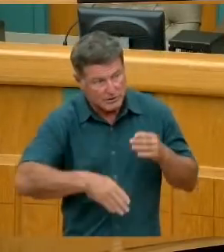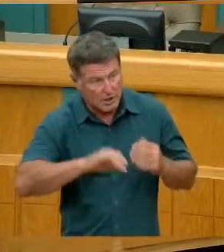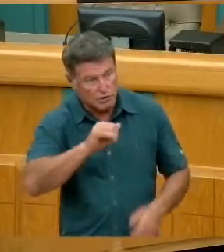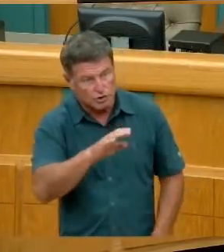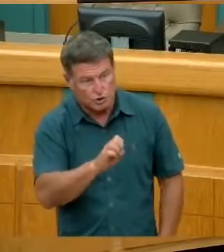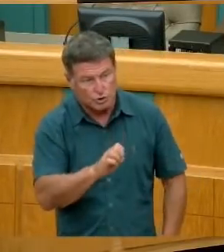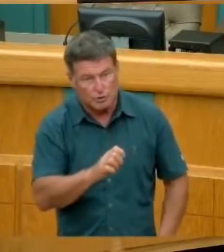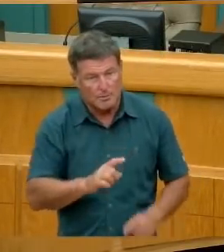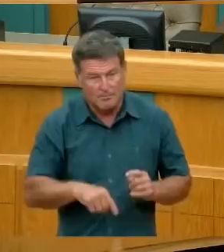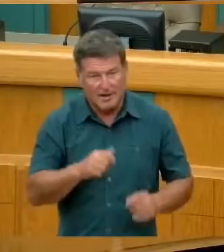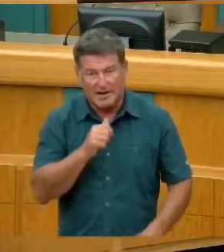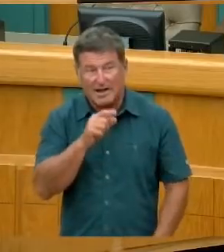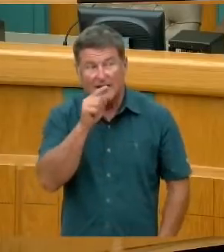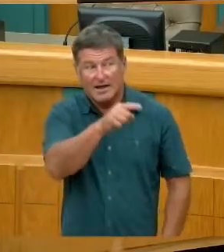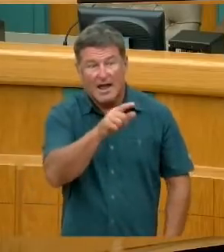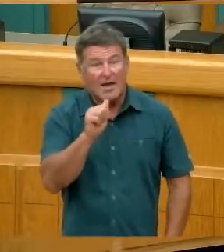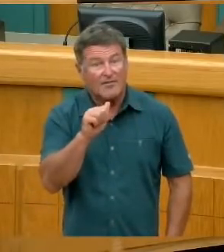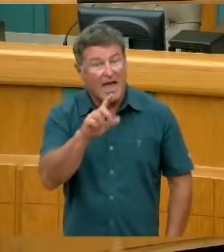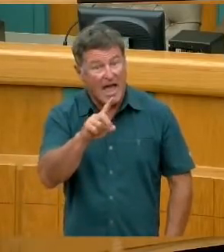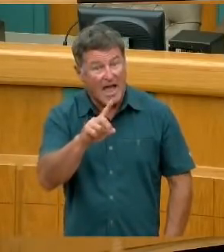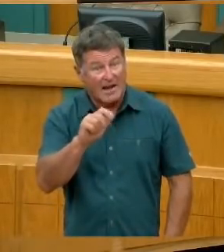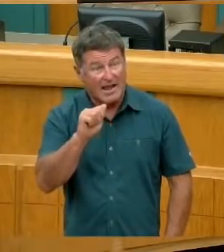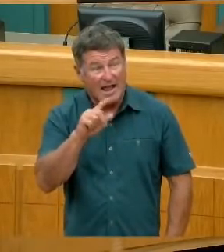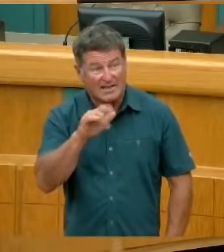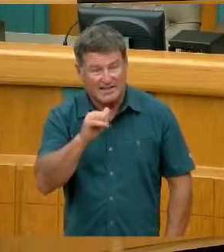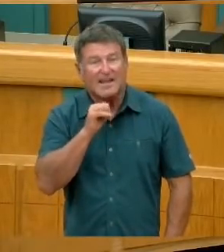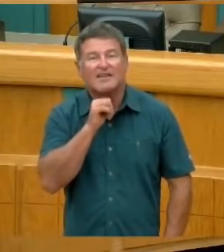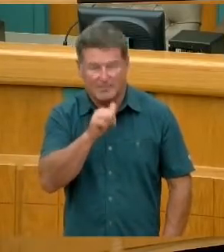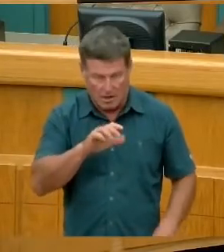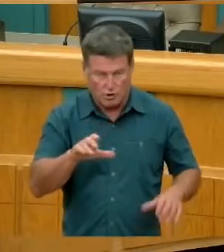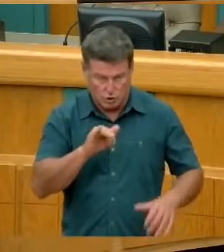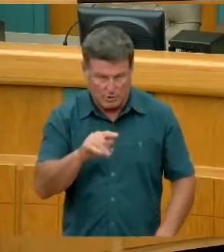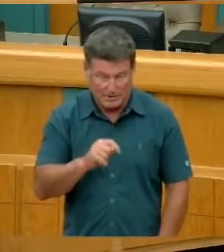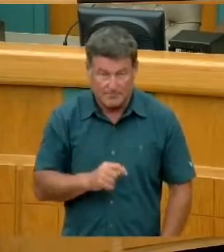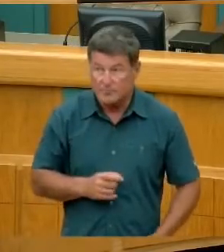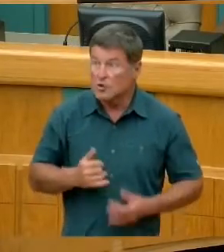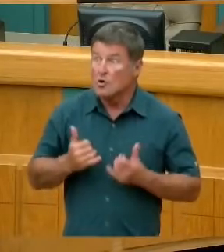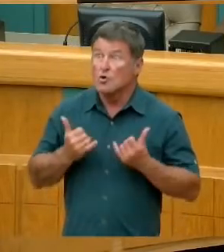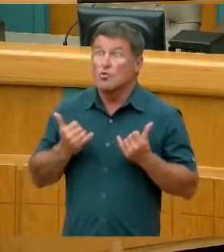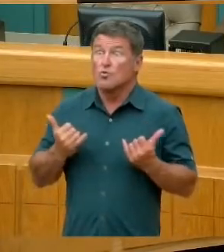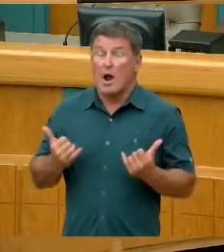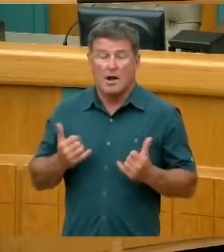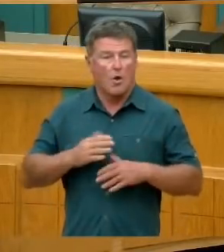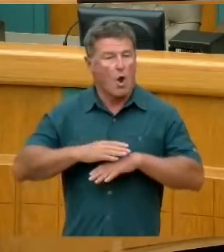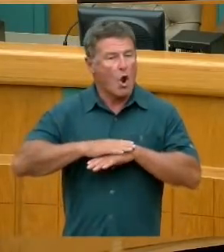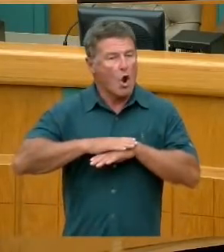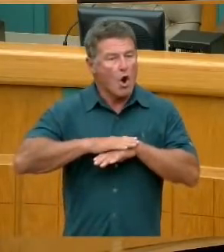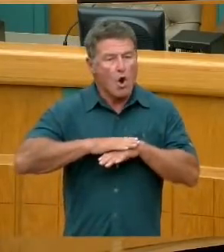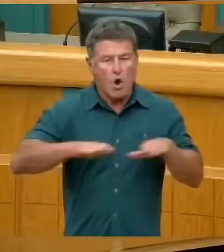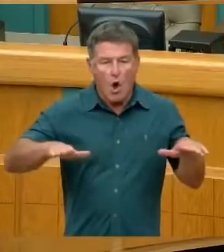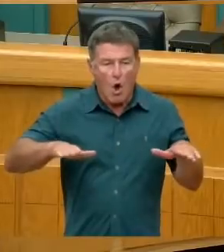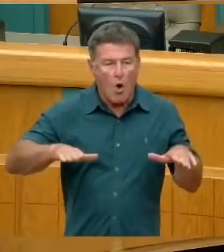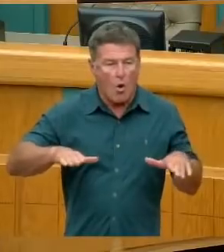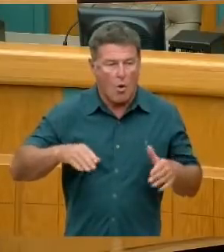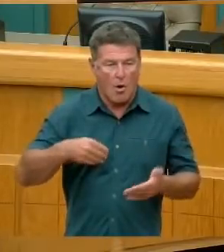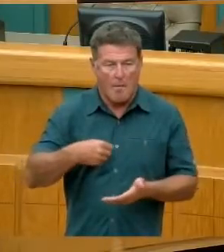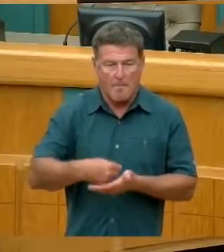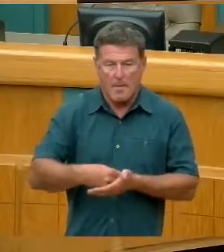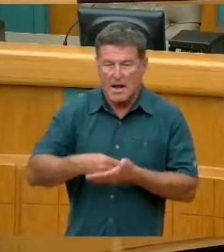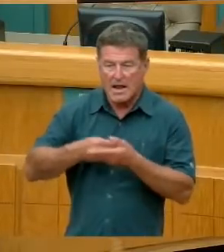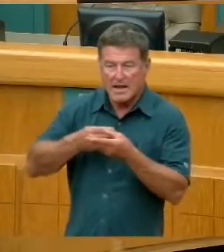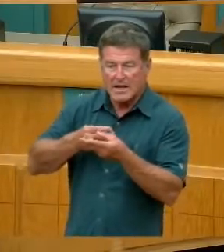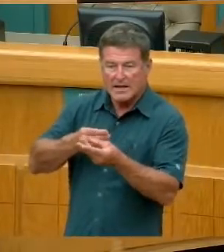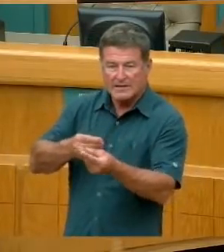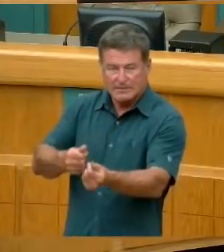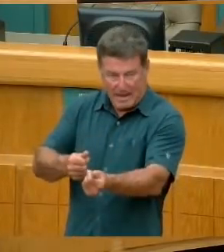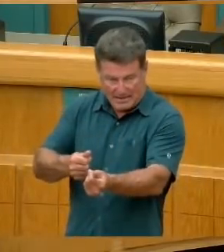wasn't. Through our ad agency, it was not done. So there currently are no paid tourism dollars